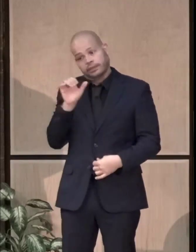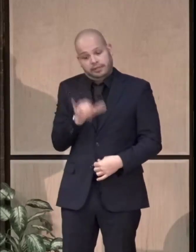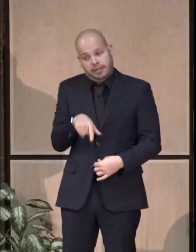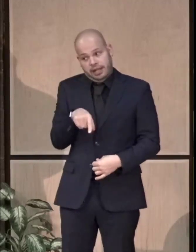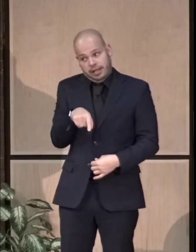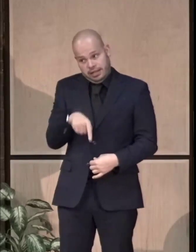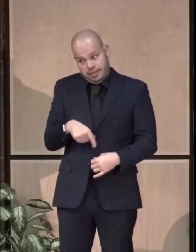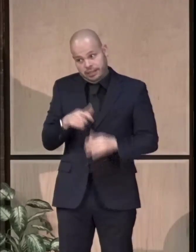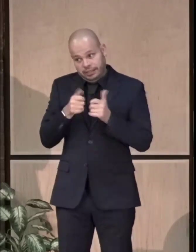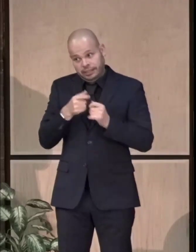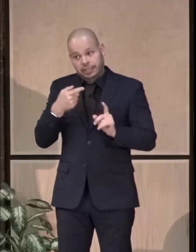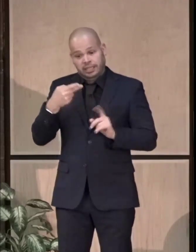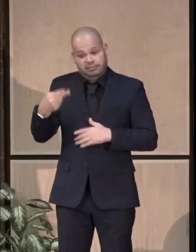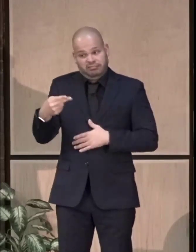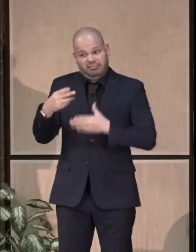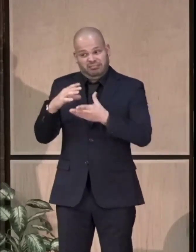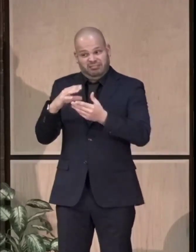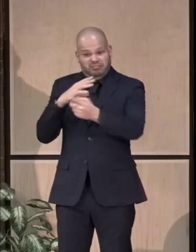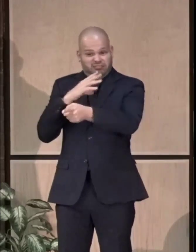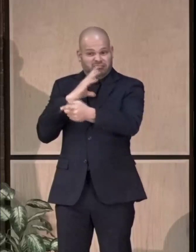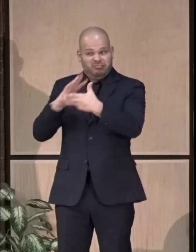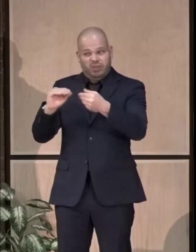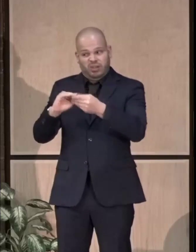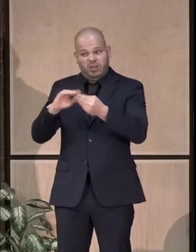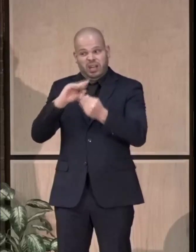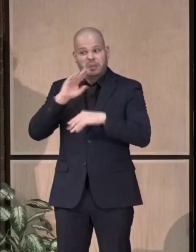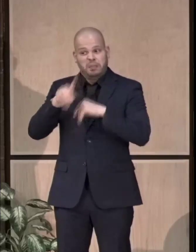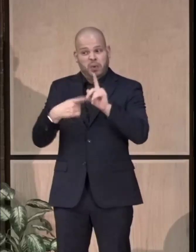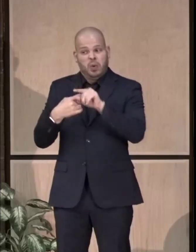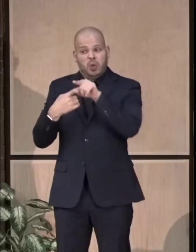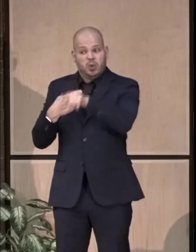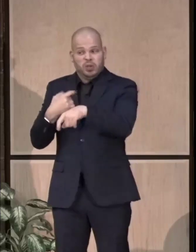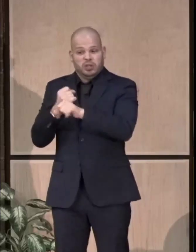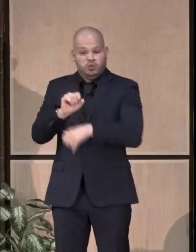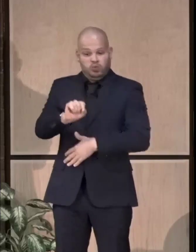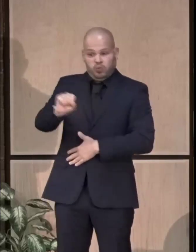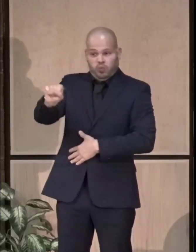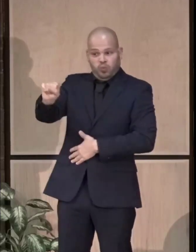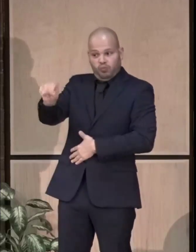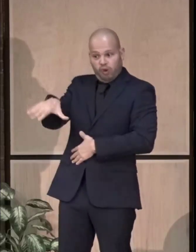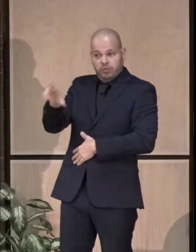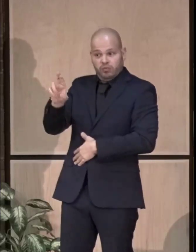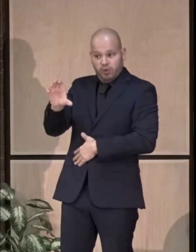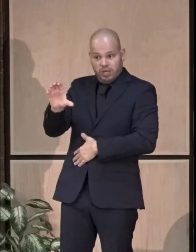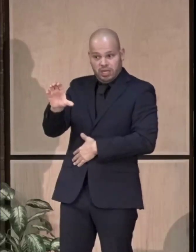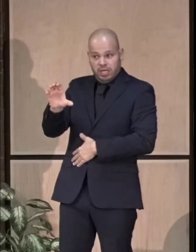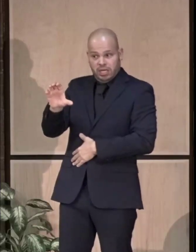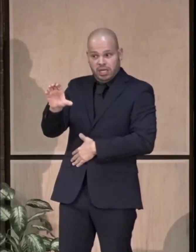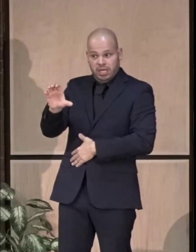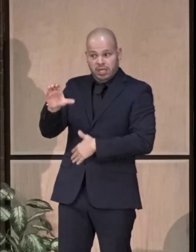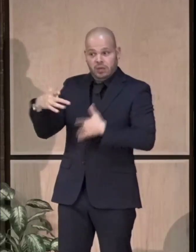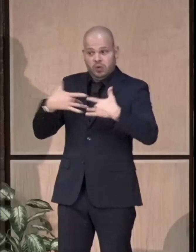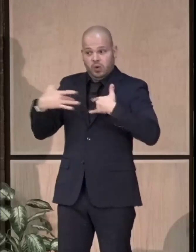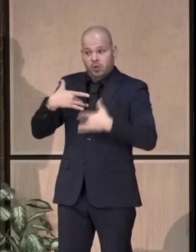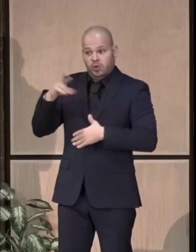What Hodgson was referring to was that when he dropped him off, he, being car, had weapons in the car.